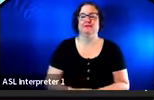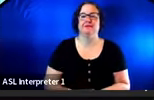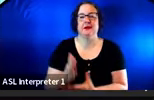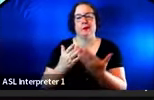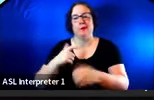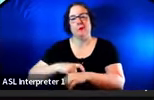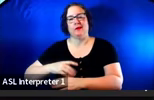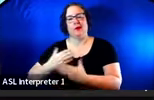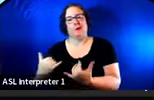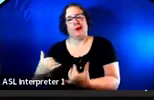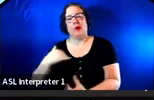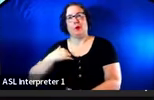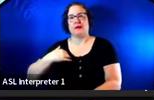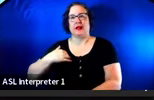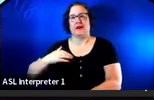little one at home.